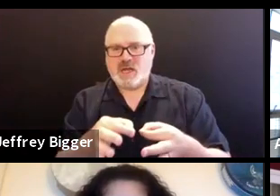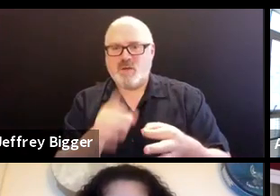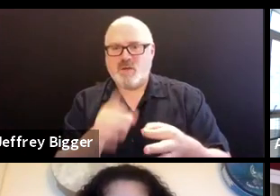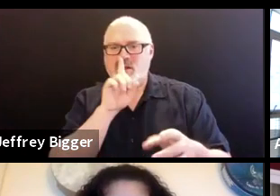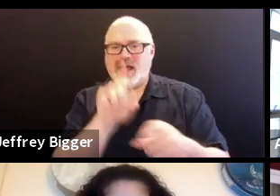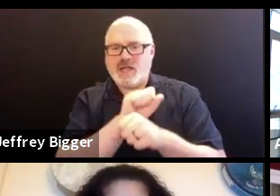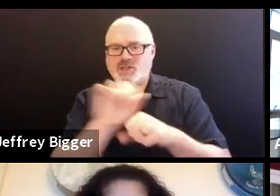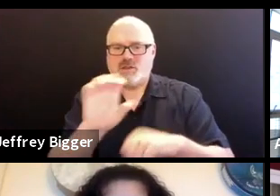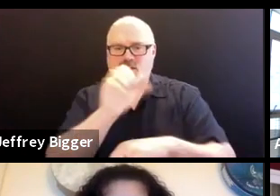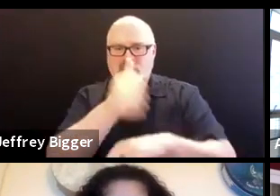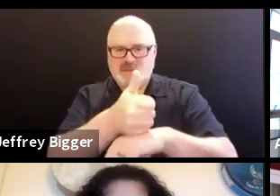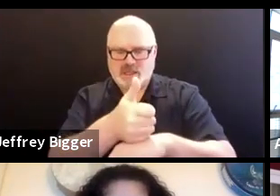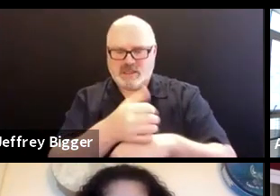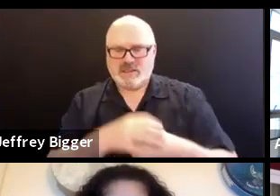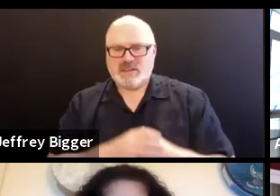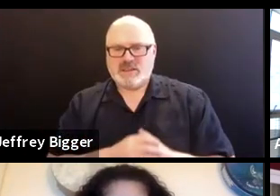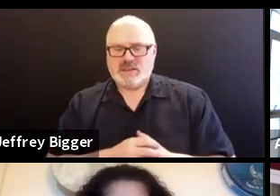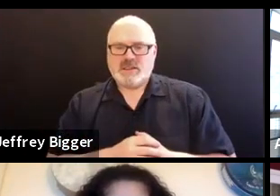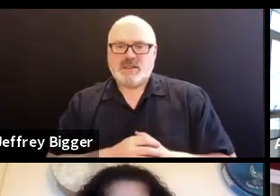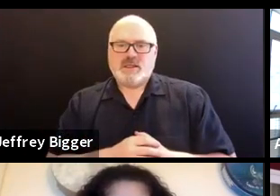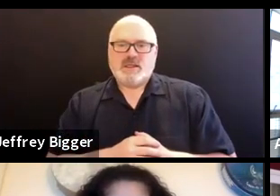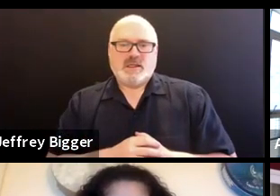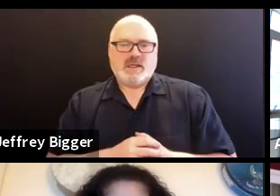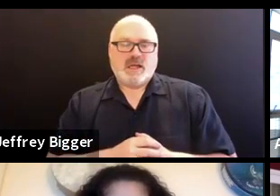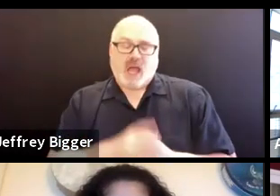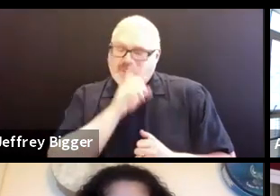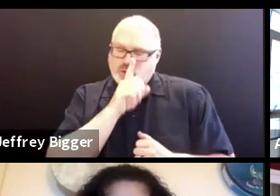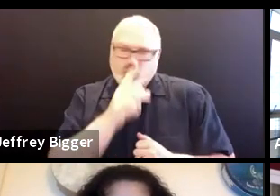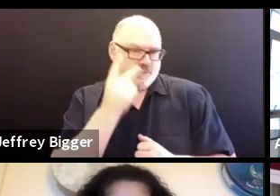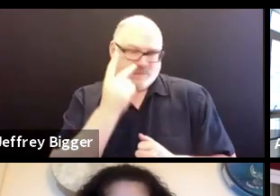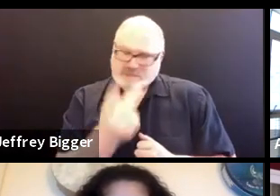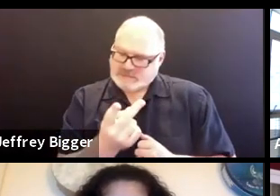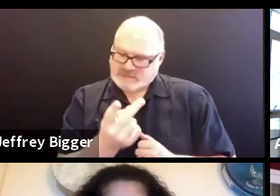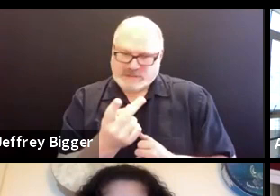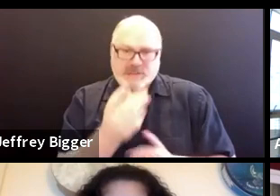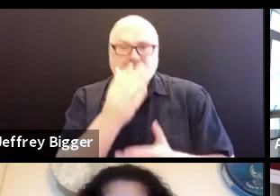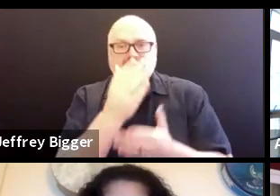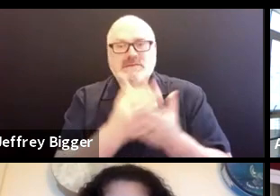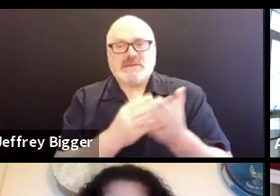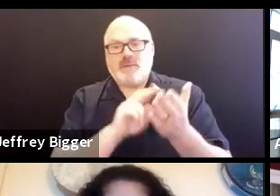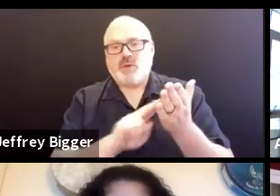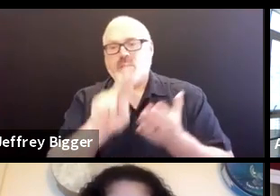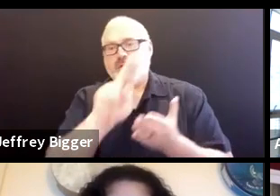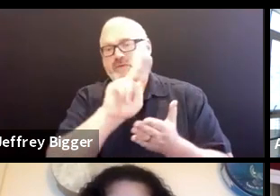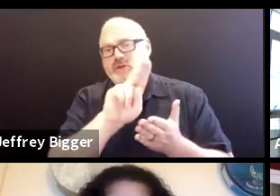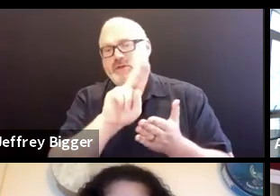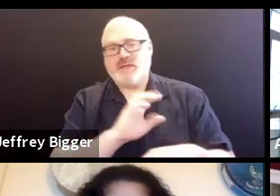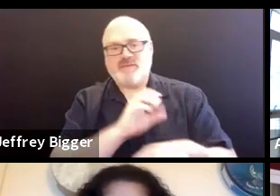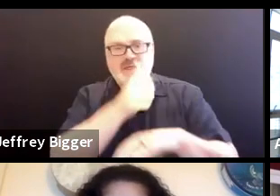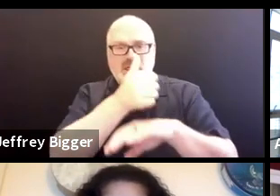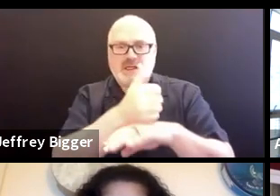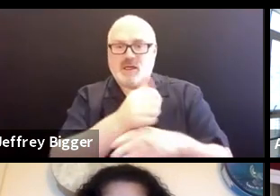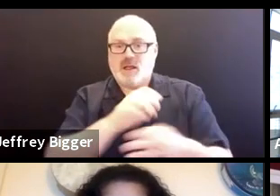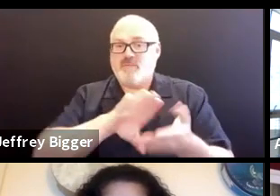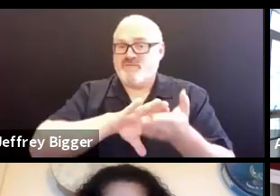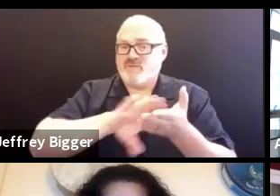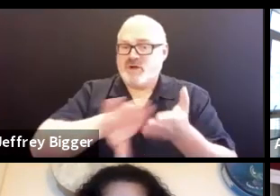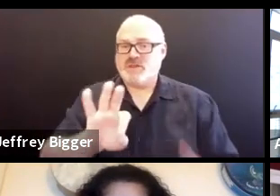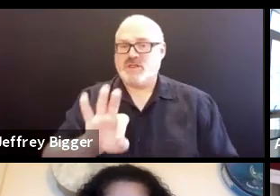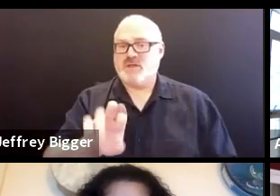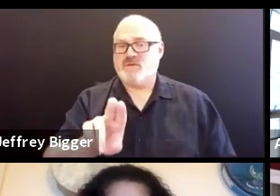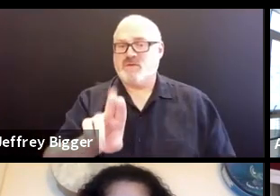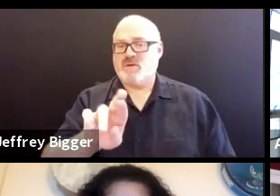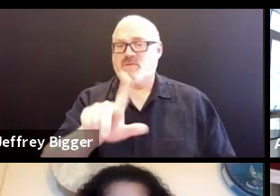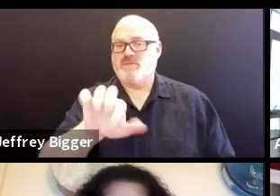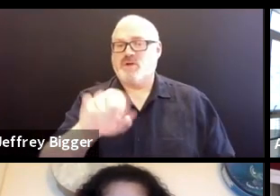implemented. I'm sure you've seen that some institutions have instituted furloughs across the board. We